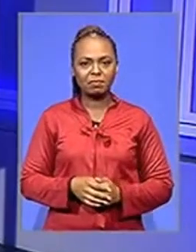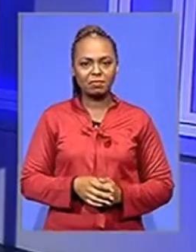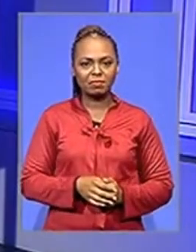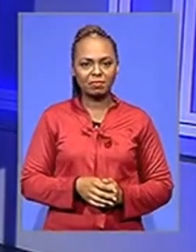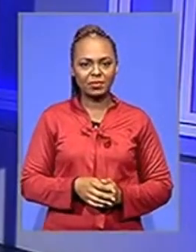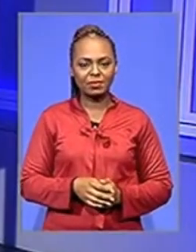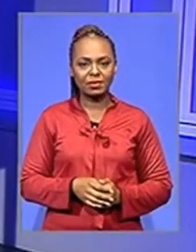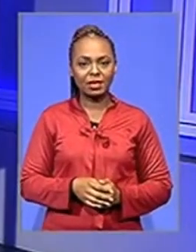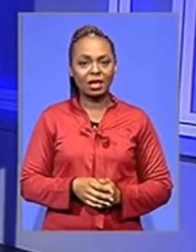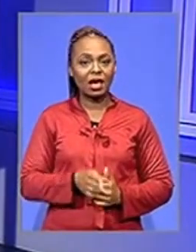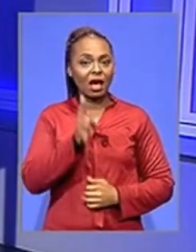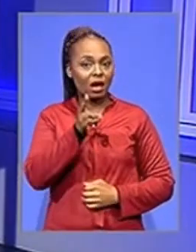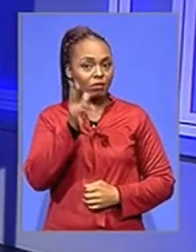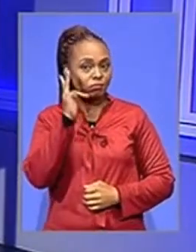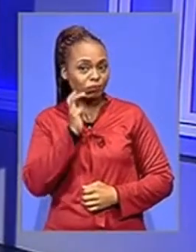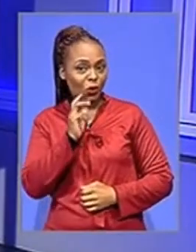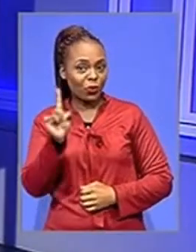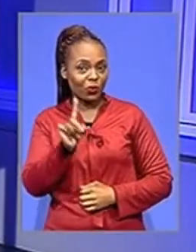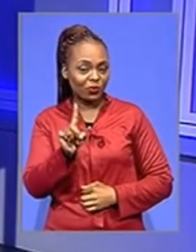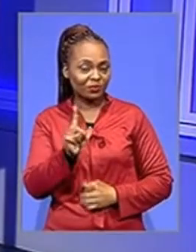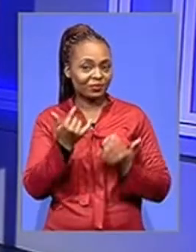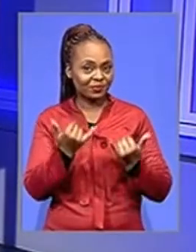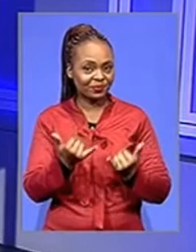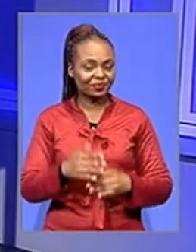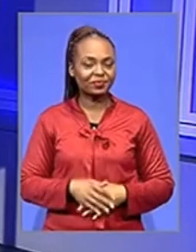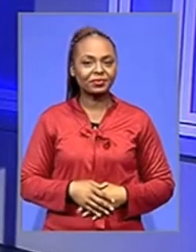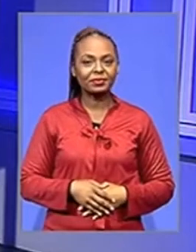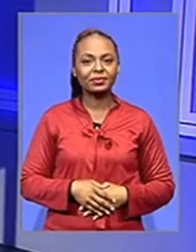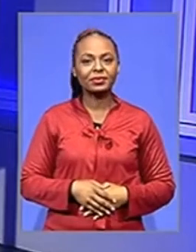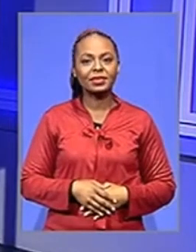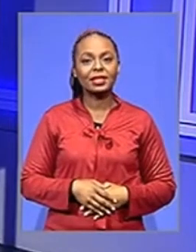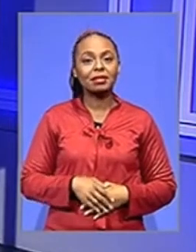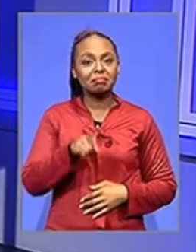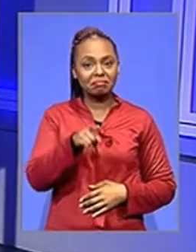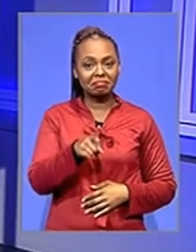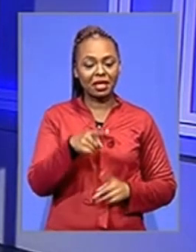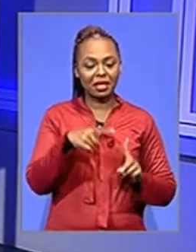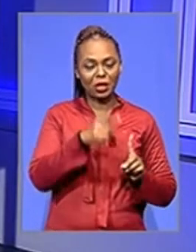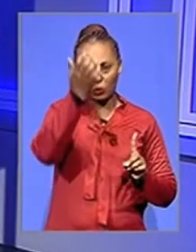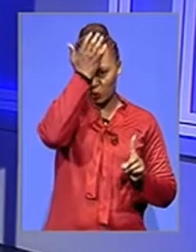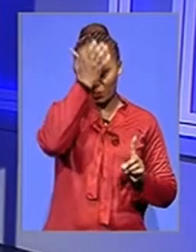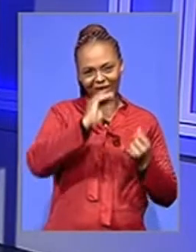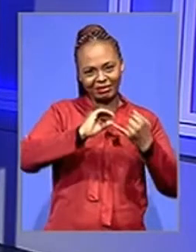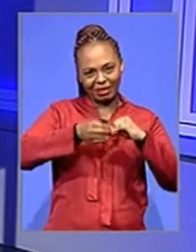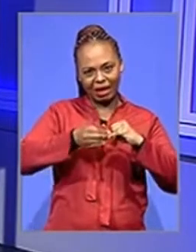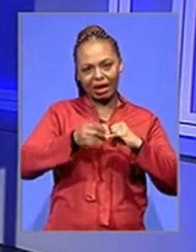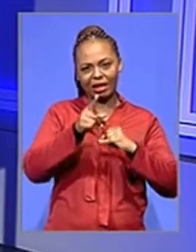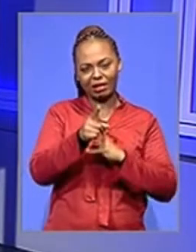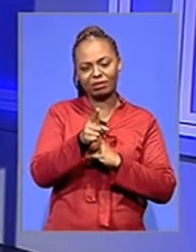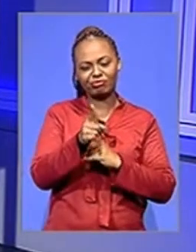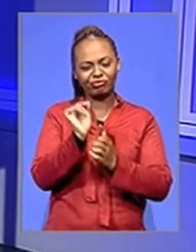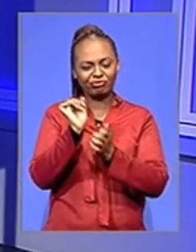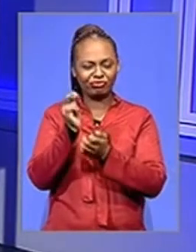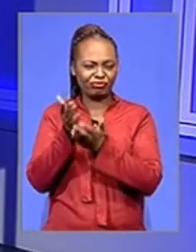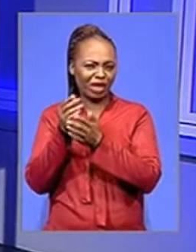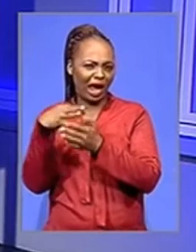Tse re sa tswago go di amogela ke tse di reng maitekelong a mafelelo a go leka gore Zuma a pheme go ya kgolegong baemedi ba